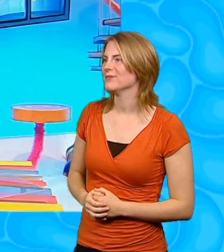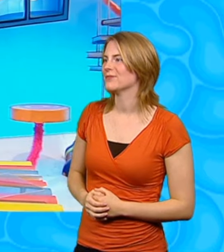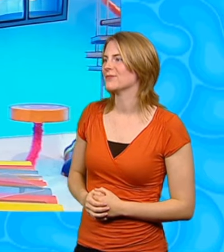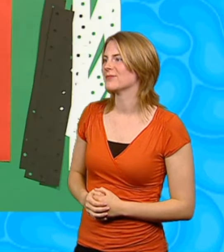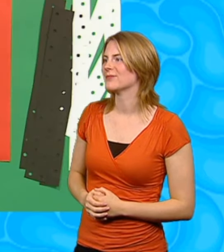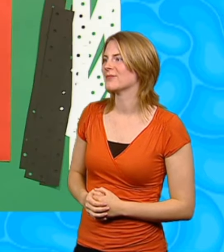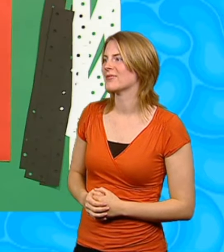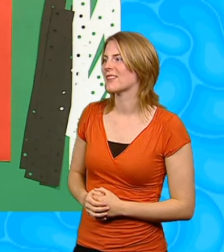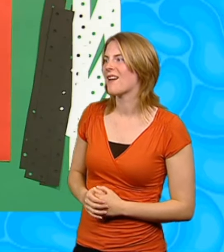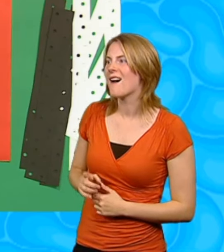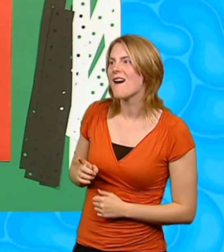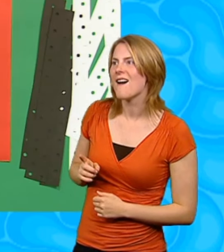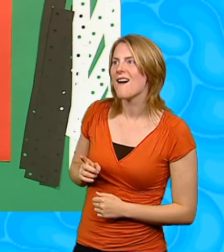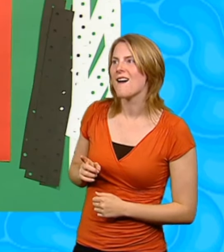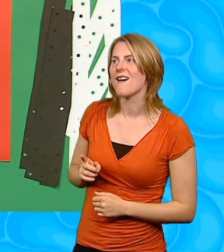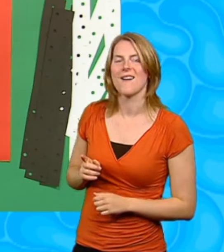and stick it down to the edge.